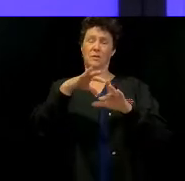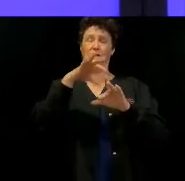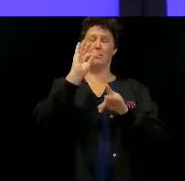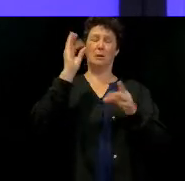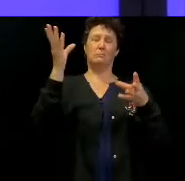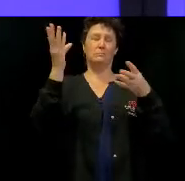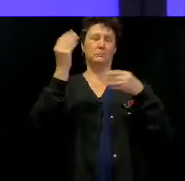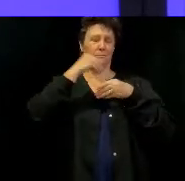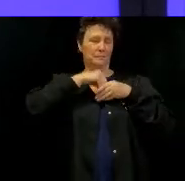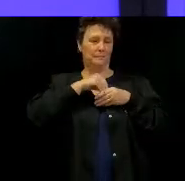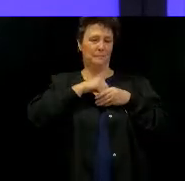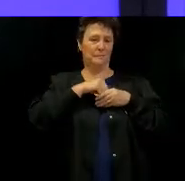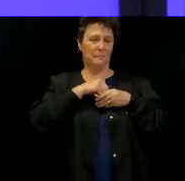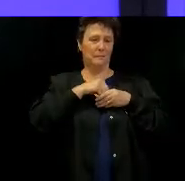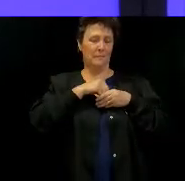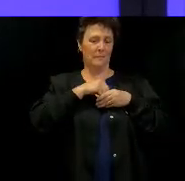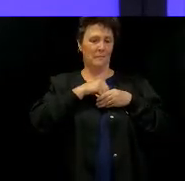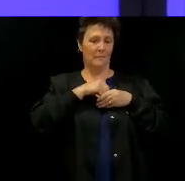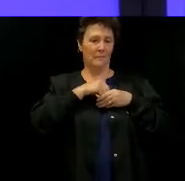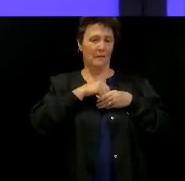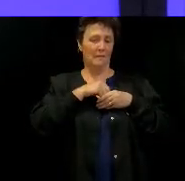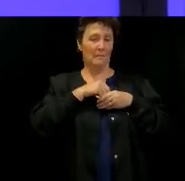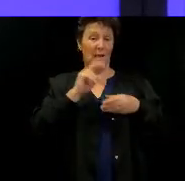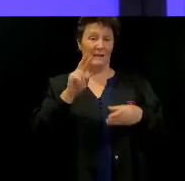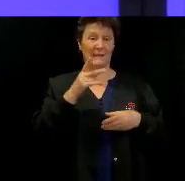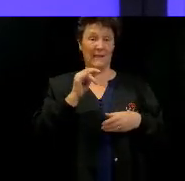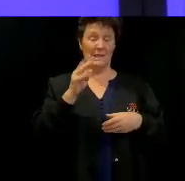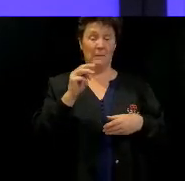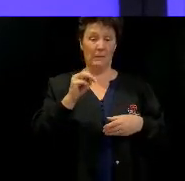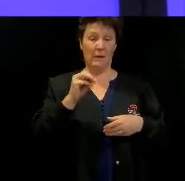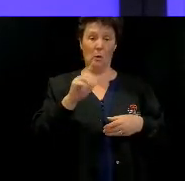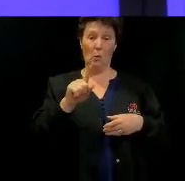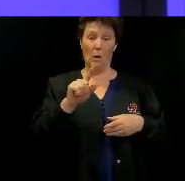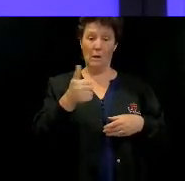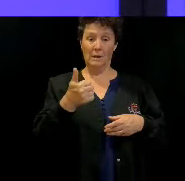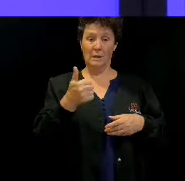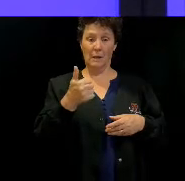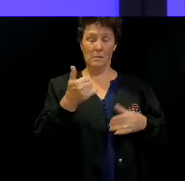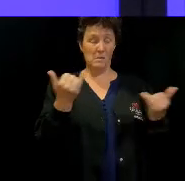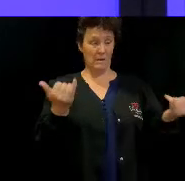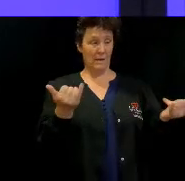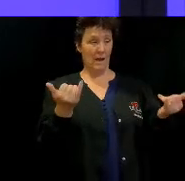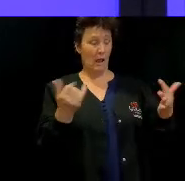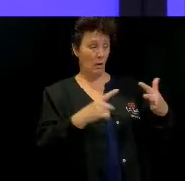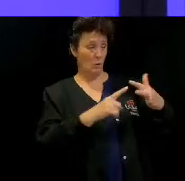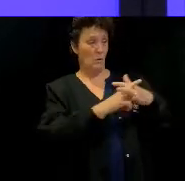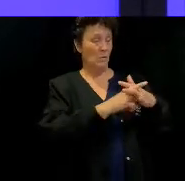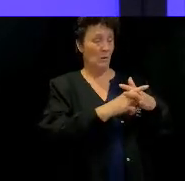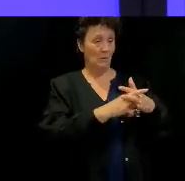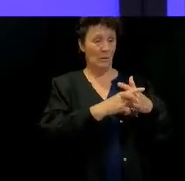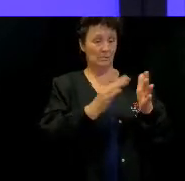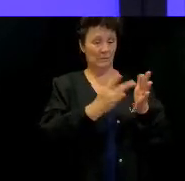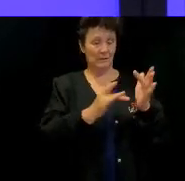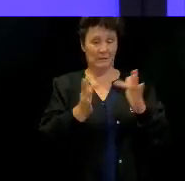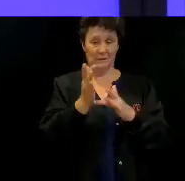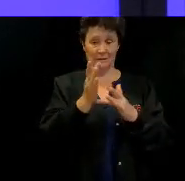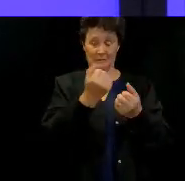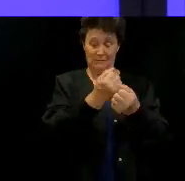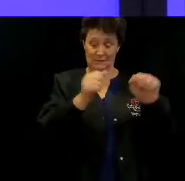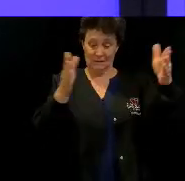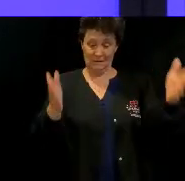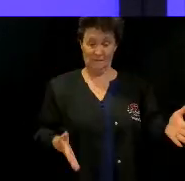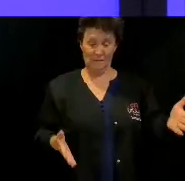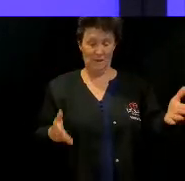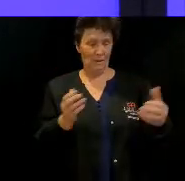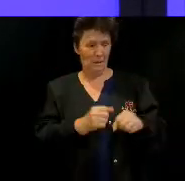Check out what Paul told Timothy in 2 Timothy 1:10. But has now been revealed by the appearing of our Savior, Jesus Christ, who has abolished